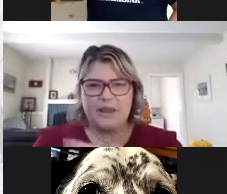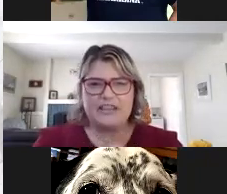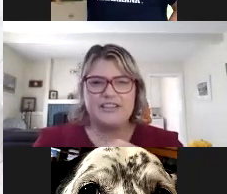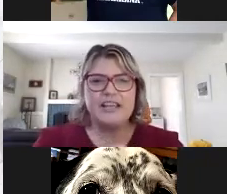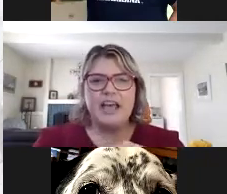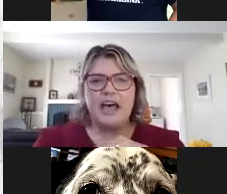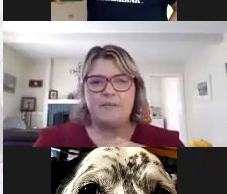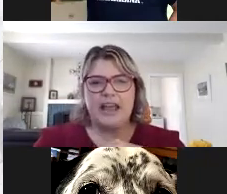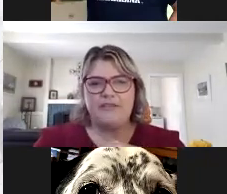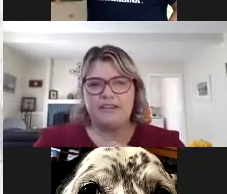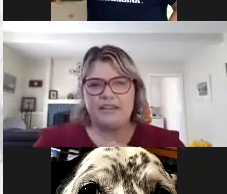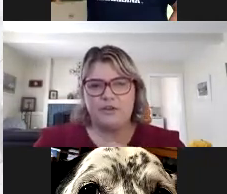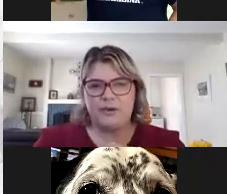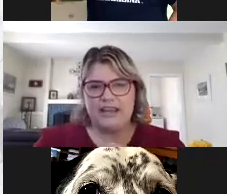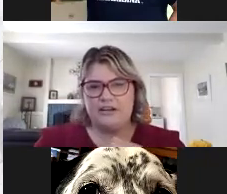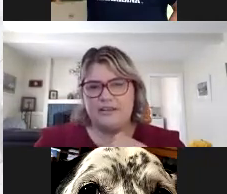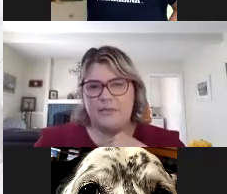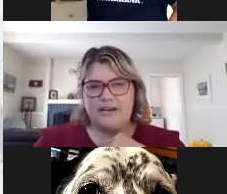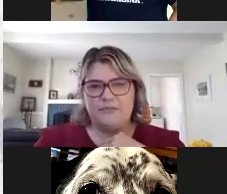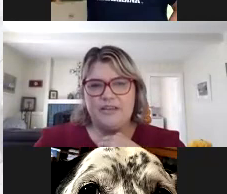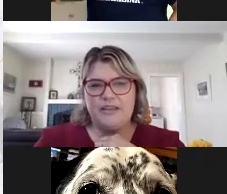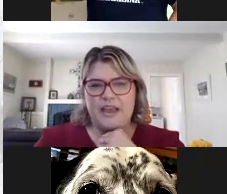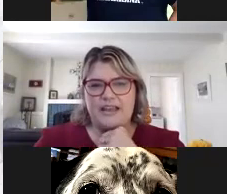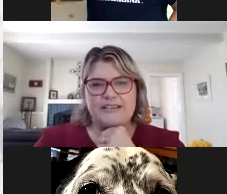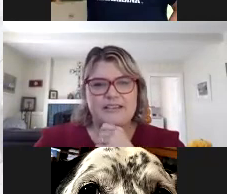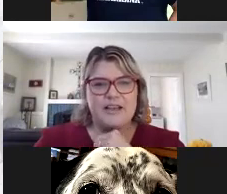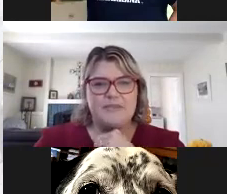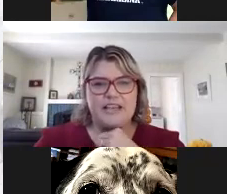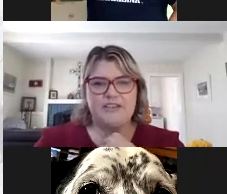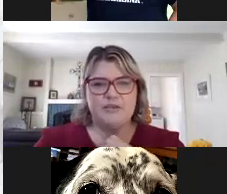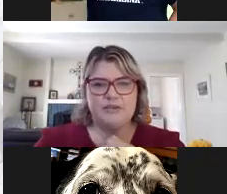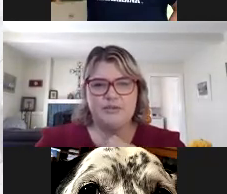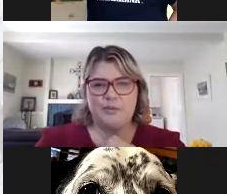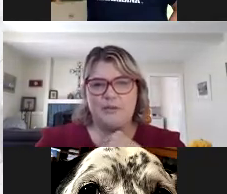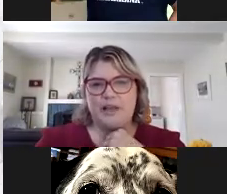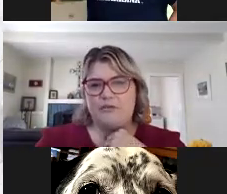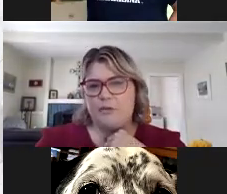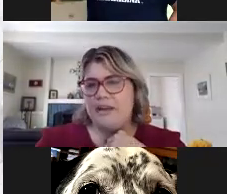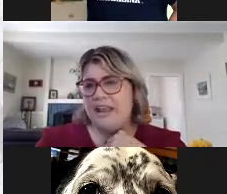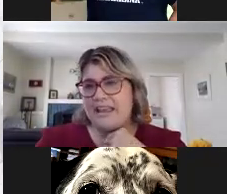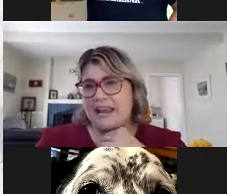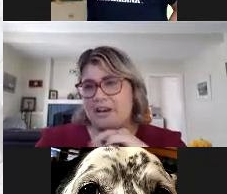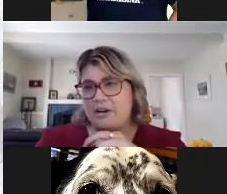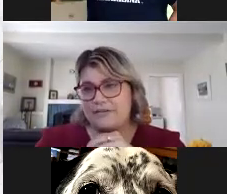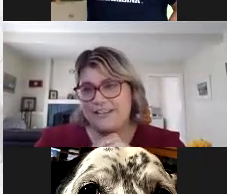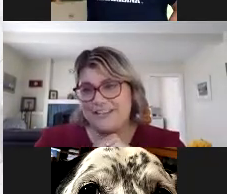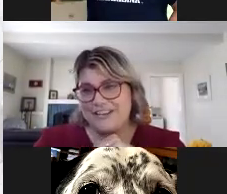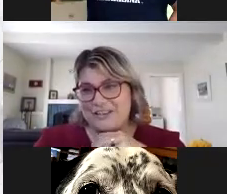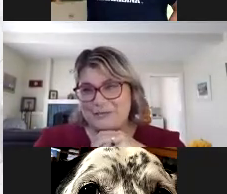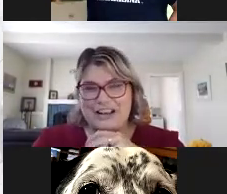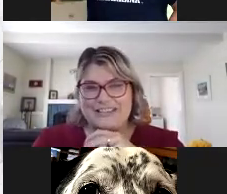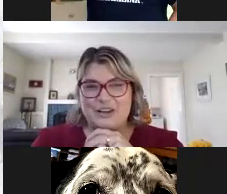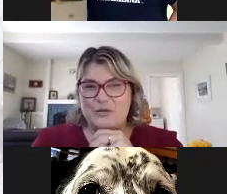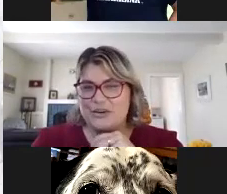75 pages. I have a link right here at the bottom that takes you to their party platform. And I got all of this